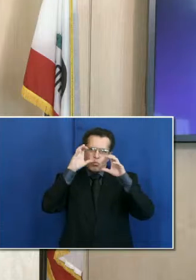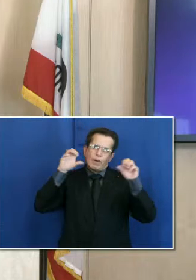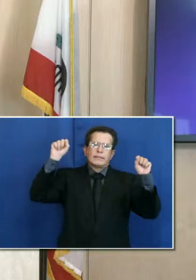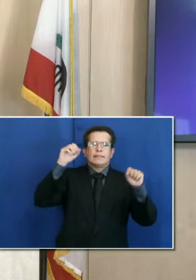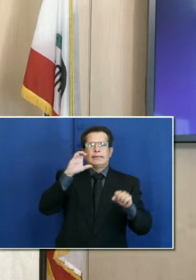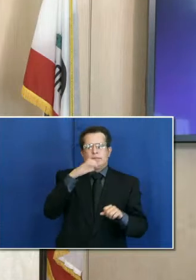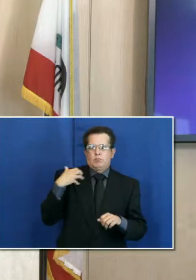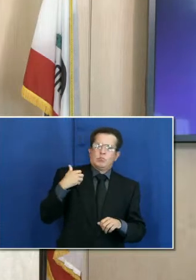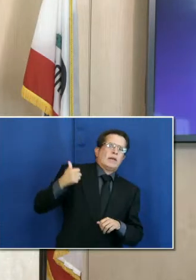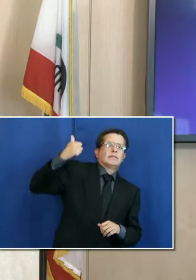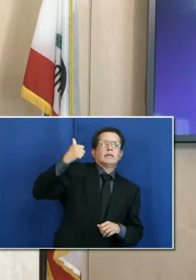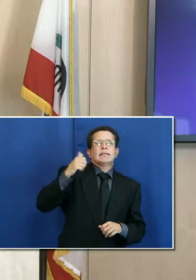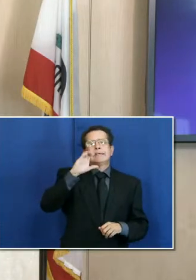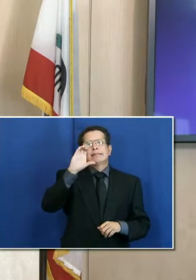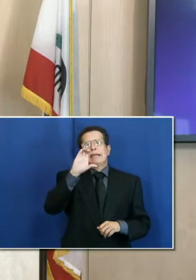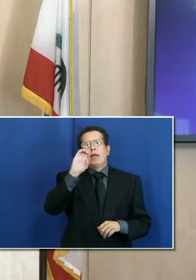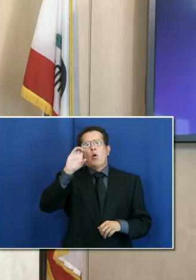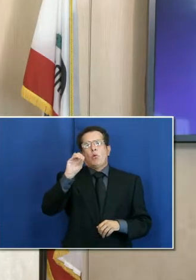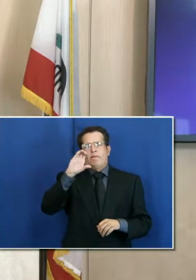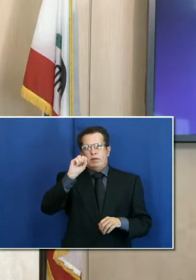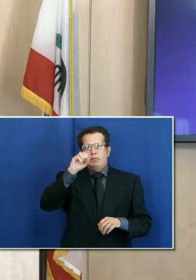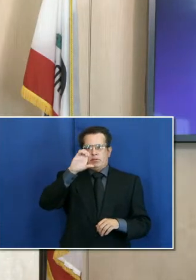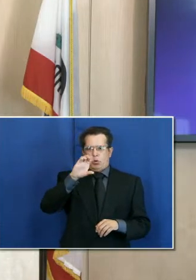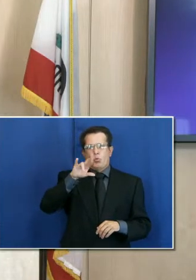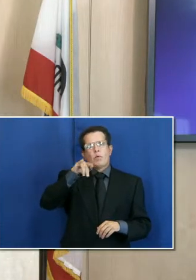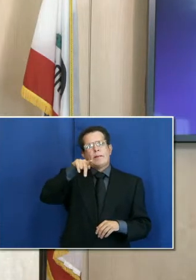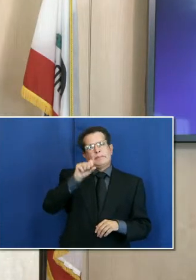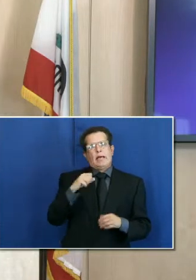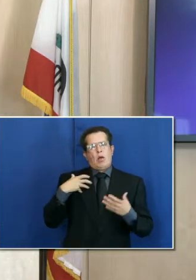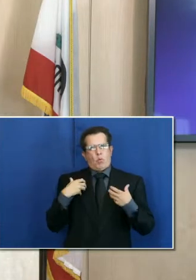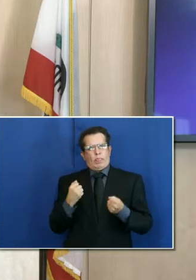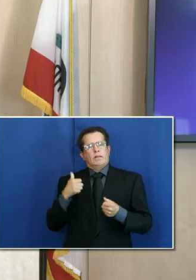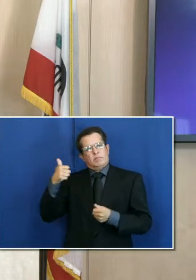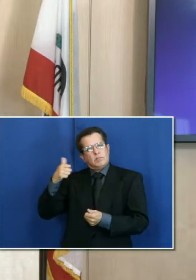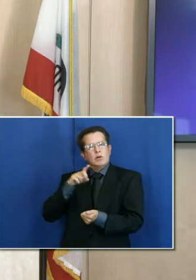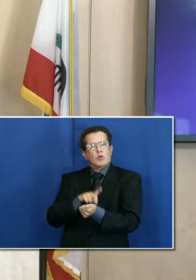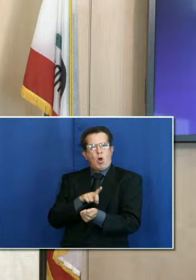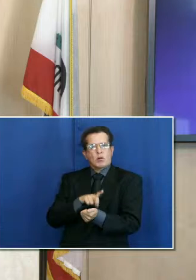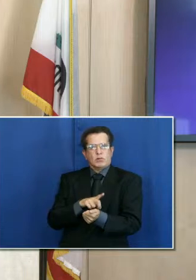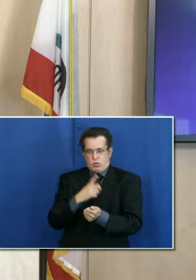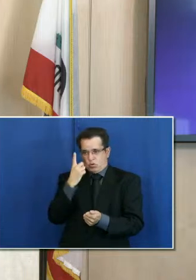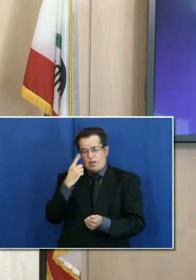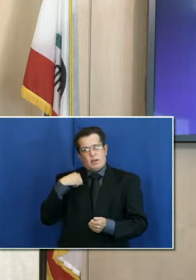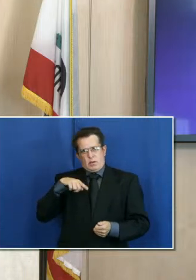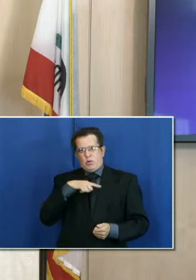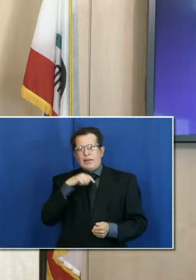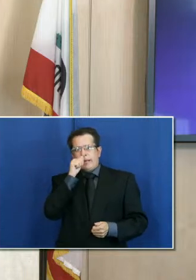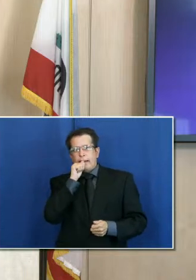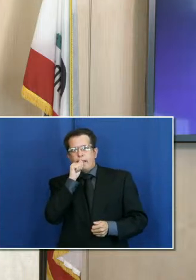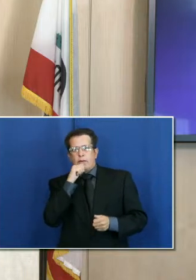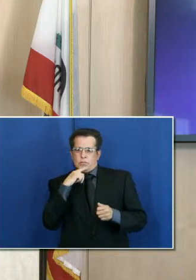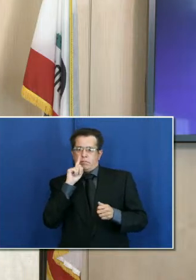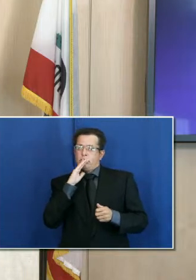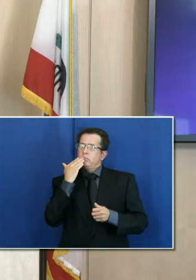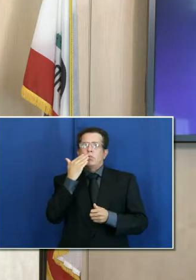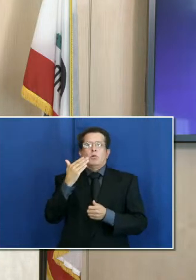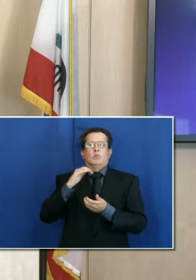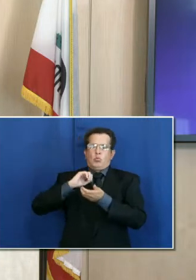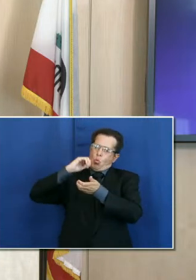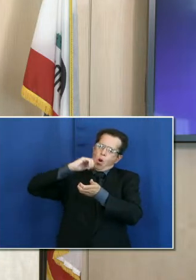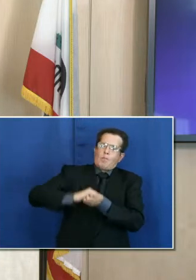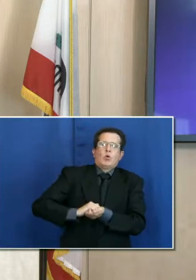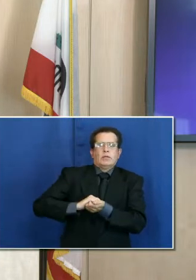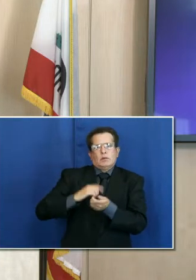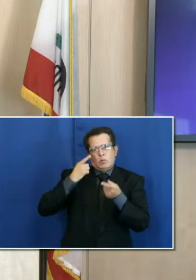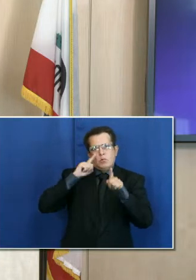of Scripps Health. You know, one of the things that we've been dealing with this pandemic is just tremendous cooperation between our county public